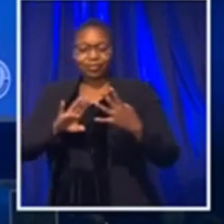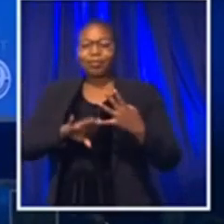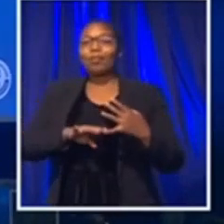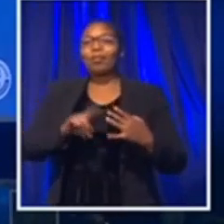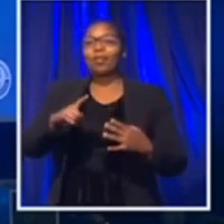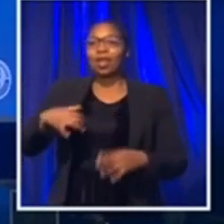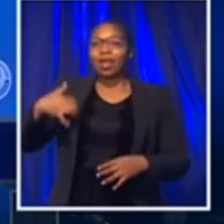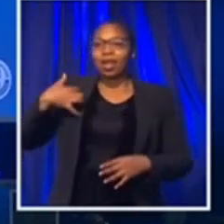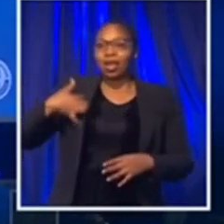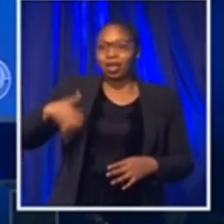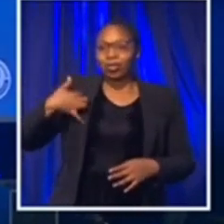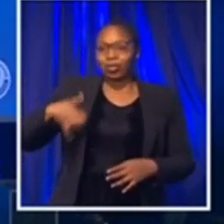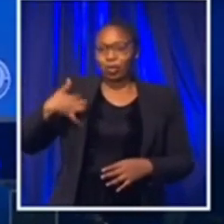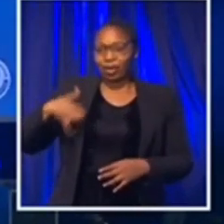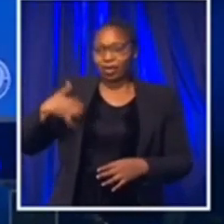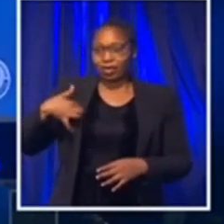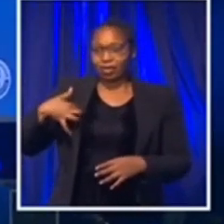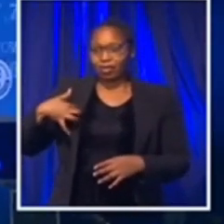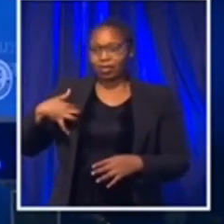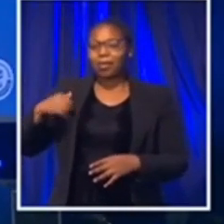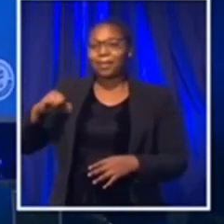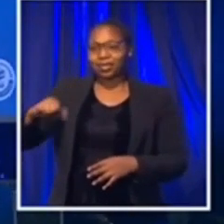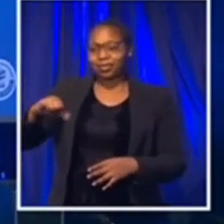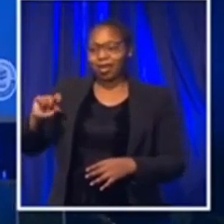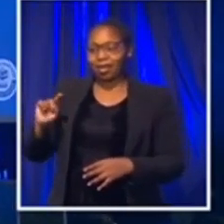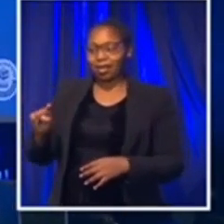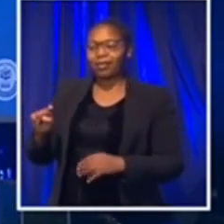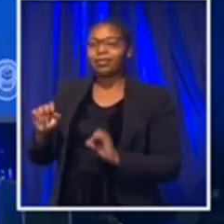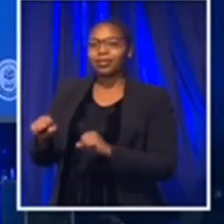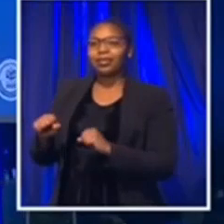Ekurhuleni, the ANC got